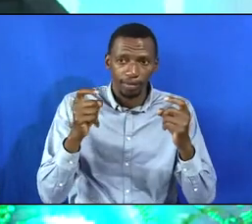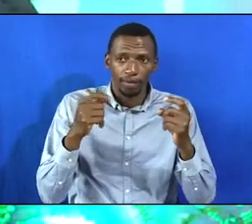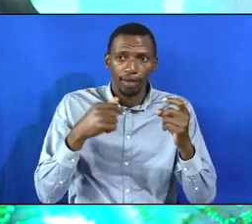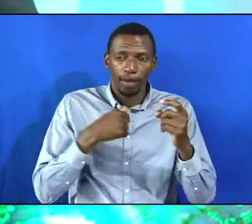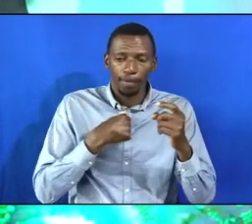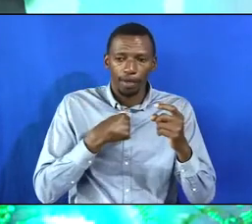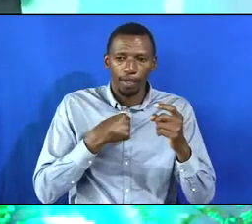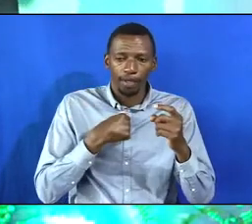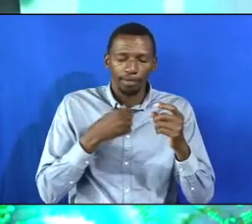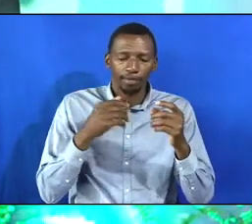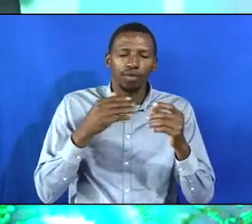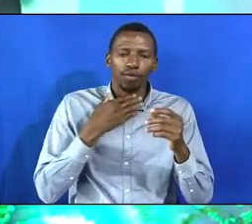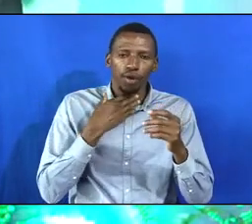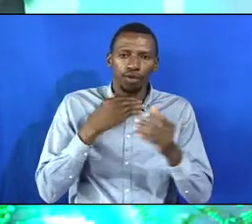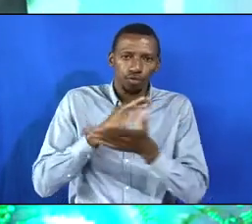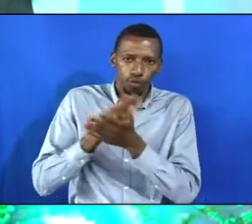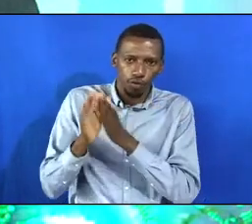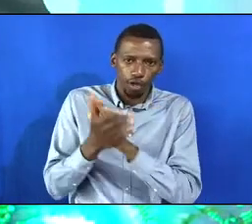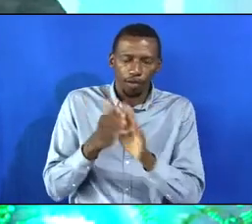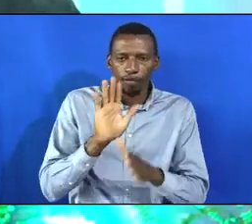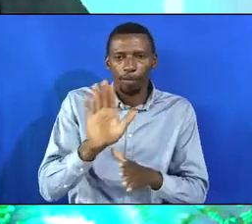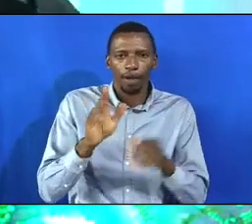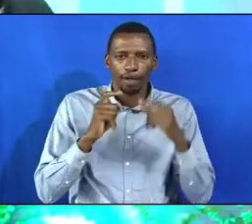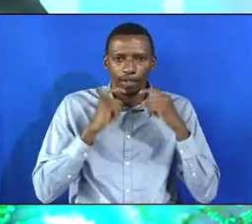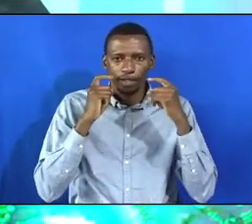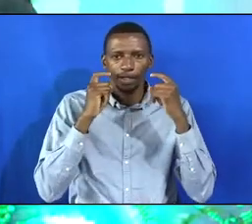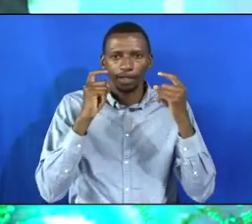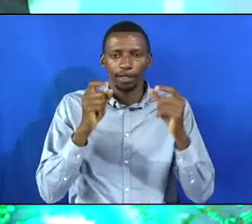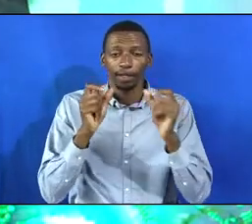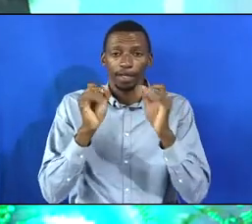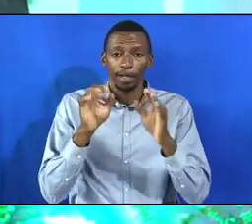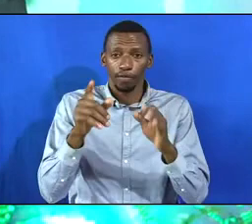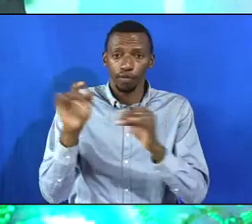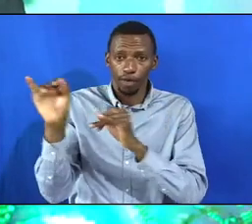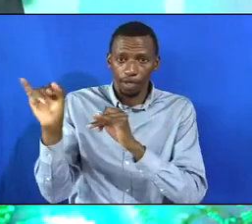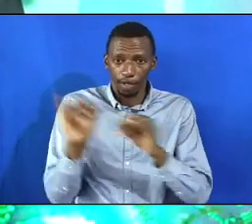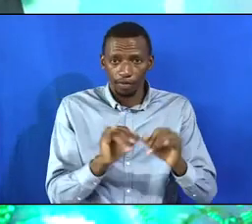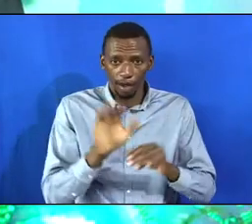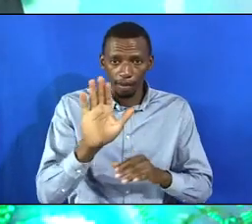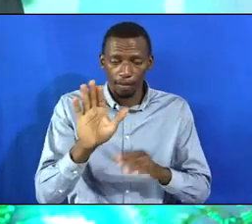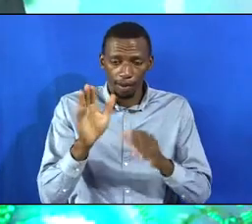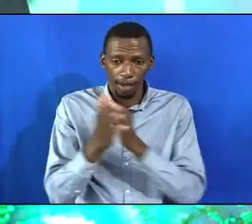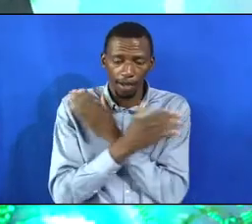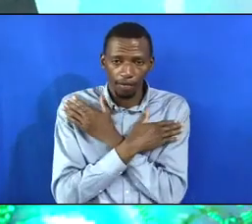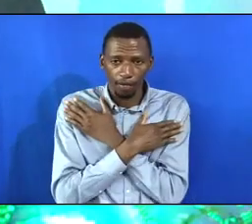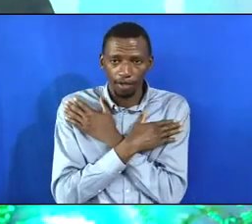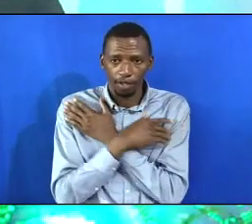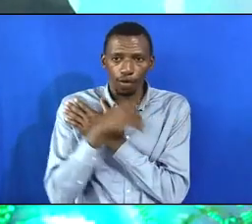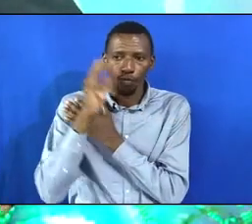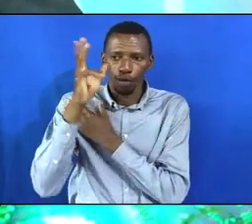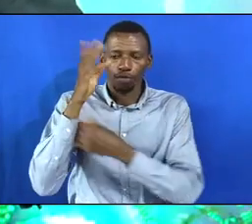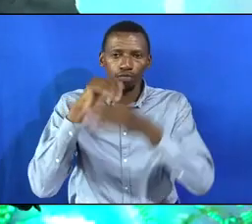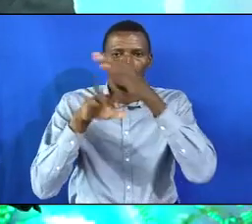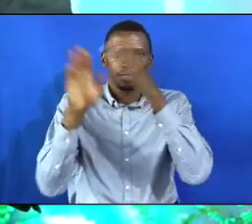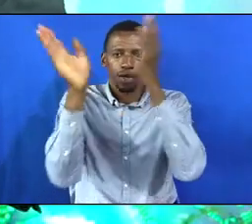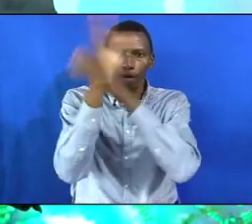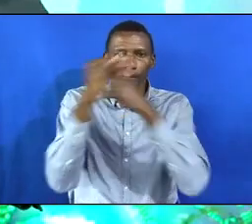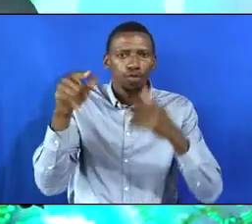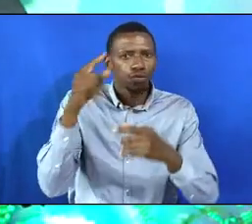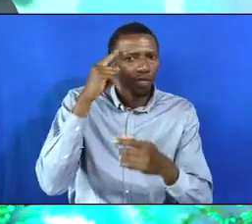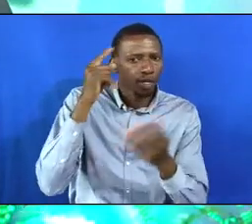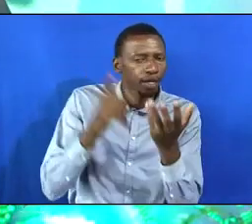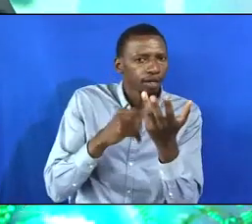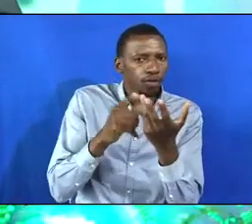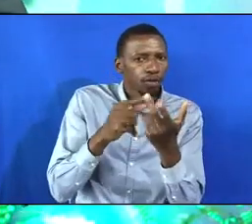I'm closing my eyes on your sins, and all those who invited friends will make it to heaven, how many do you think will make